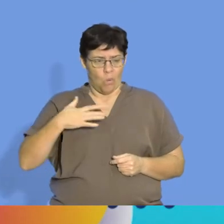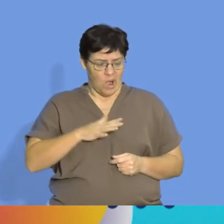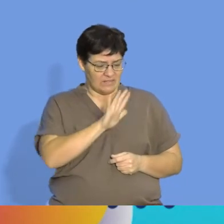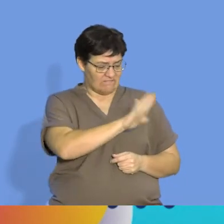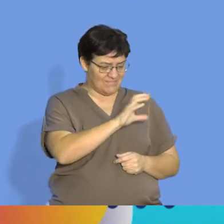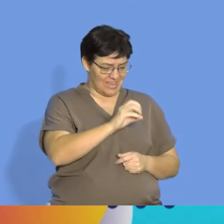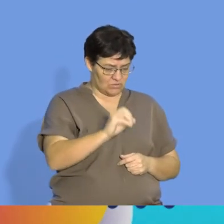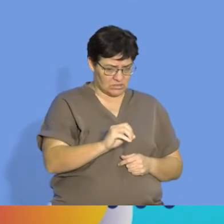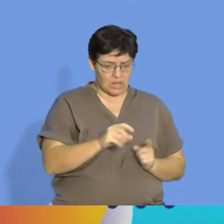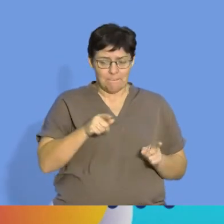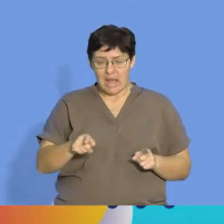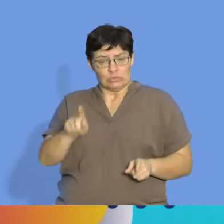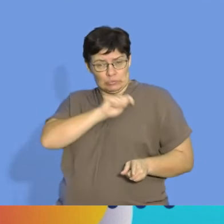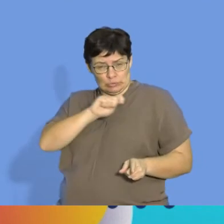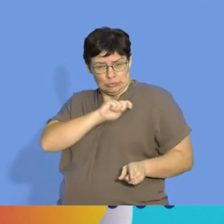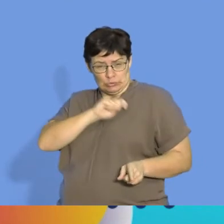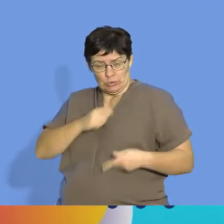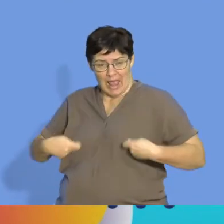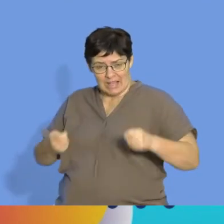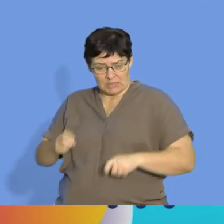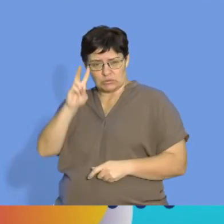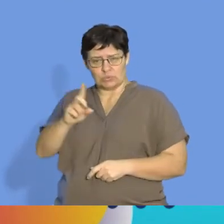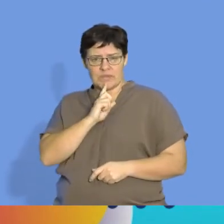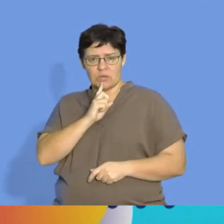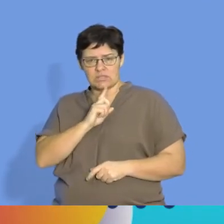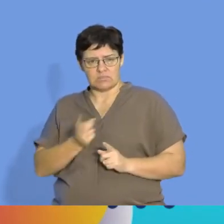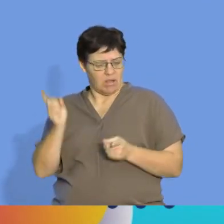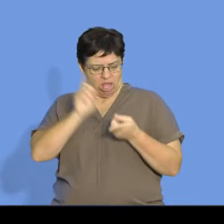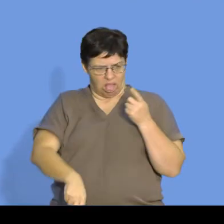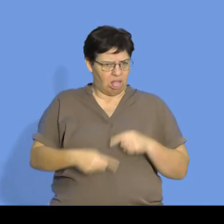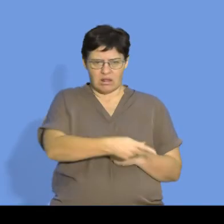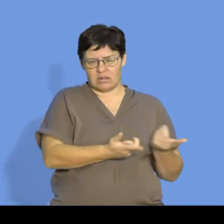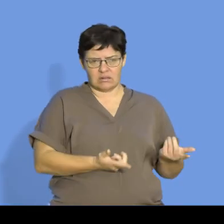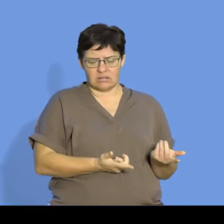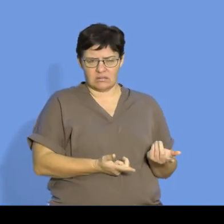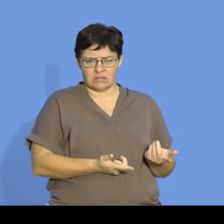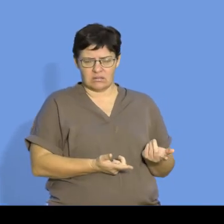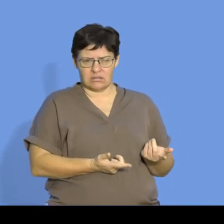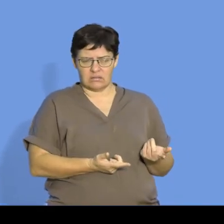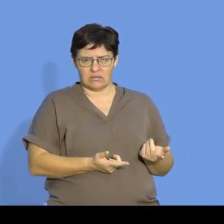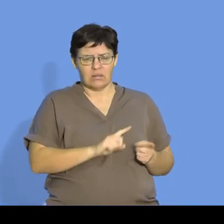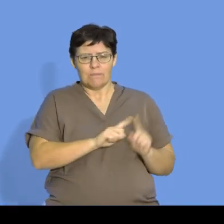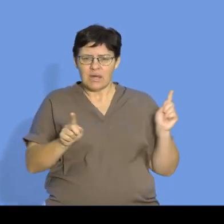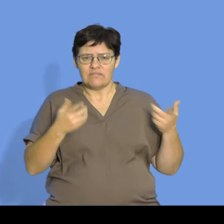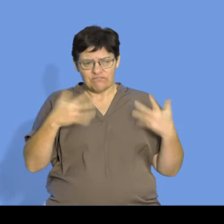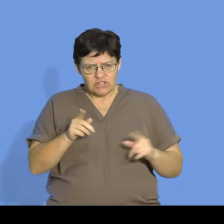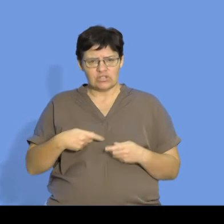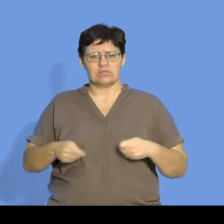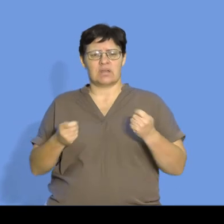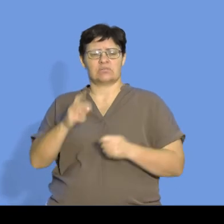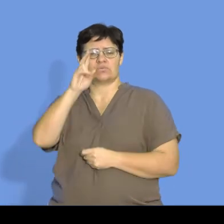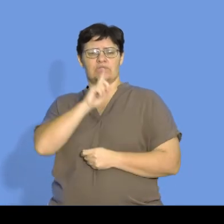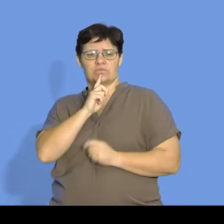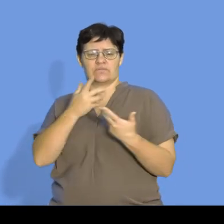exceeds the amount that she wants to spend. For example, she wants to spend 500, but she's already